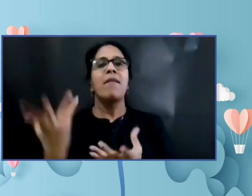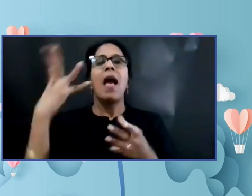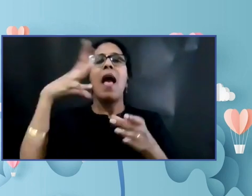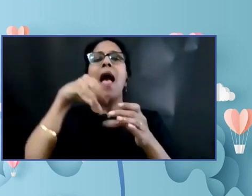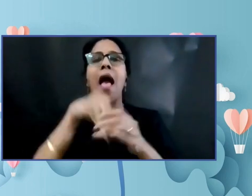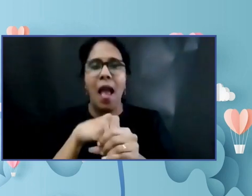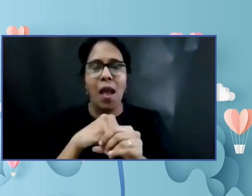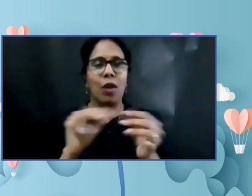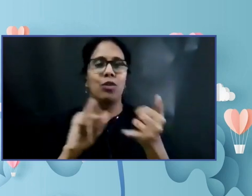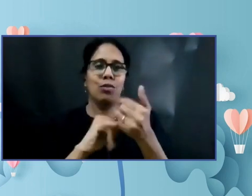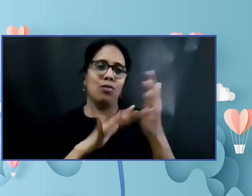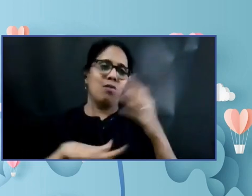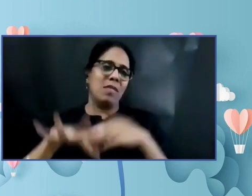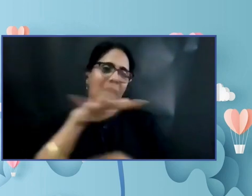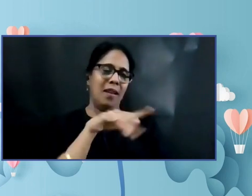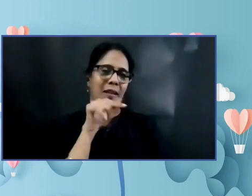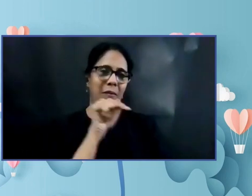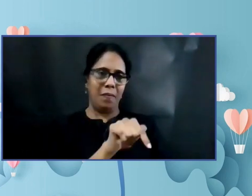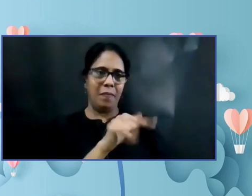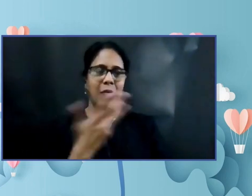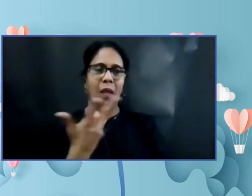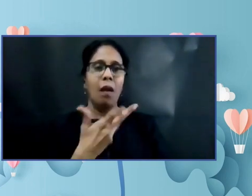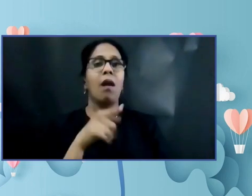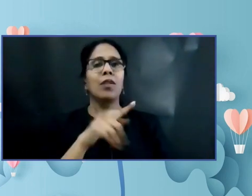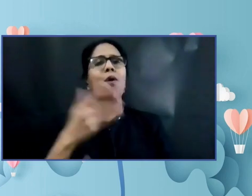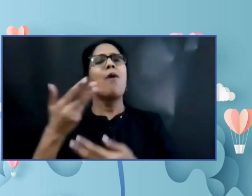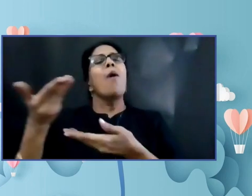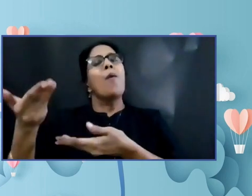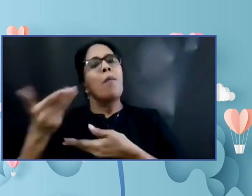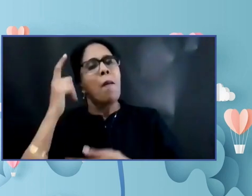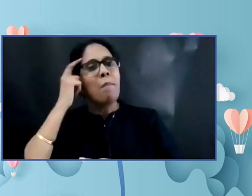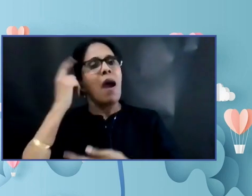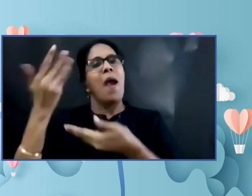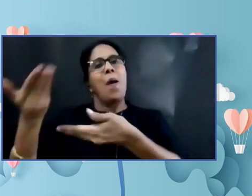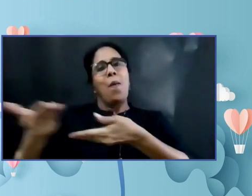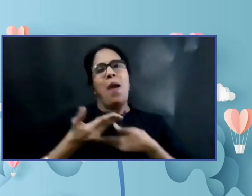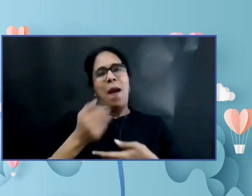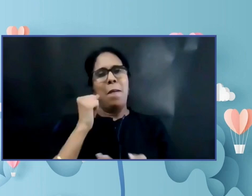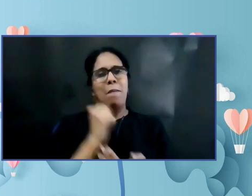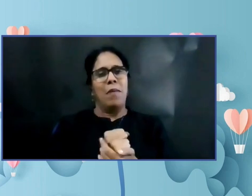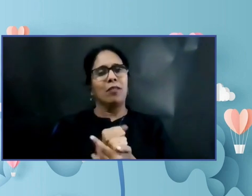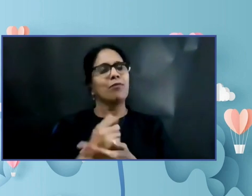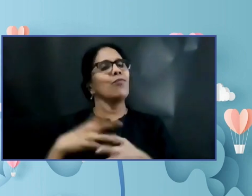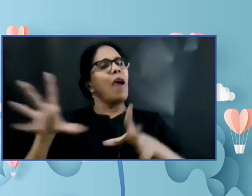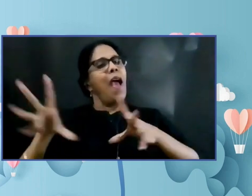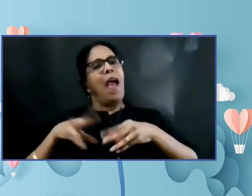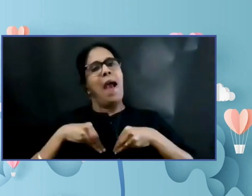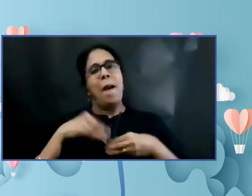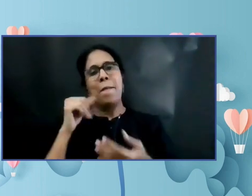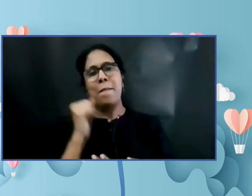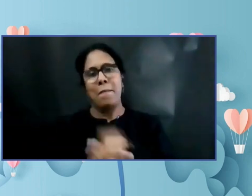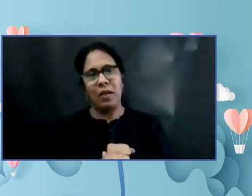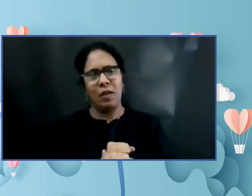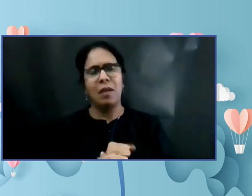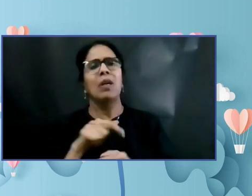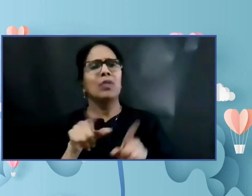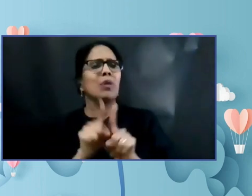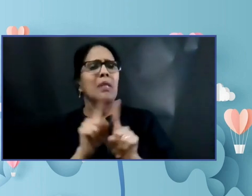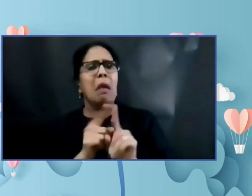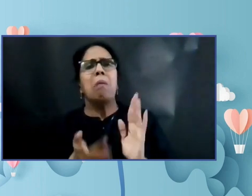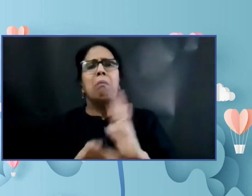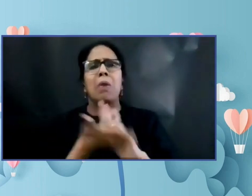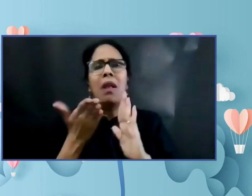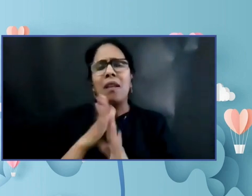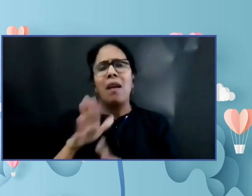society: having a welcoming mindset. Because we can build as many